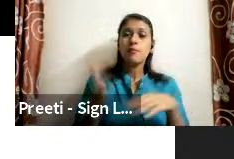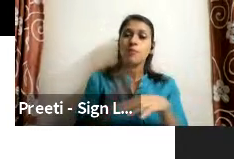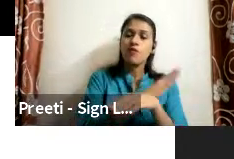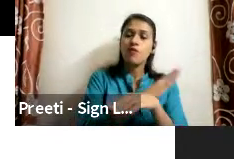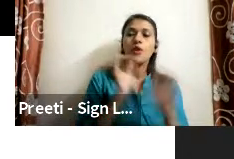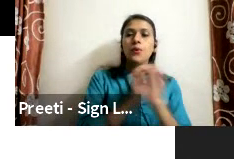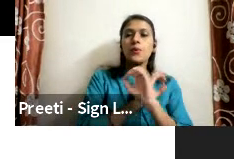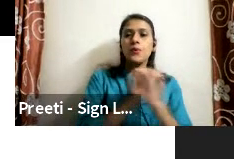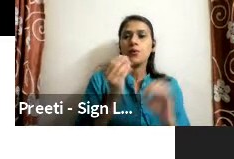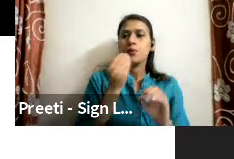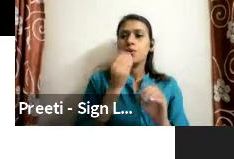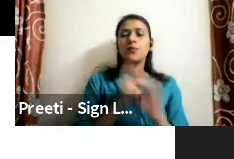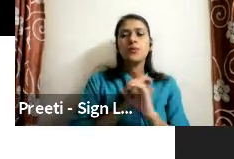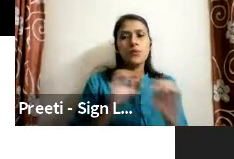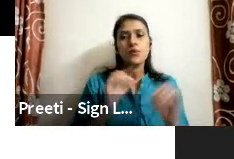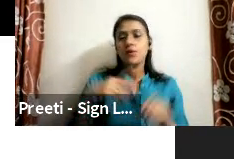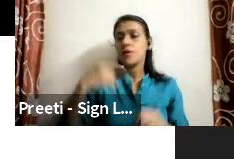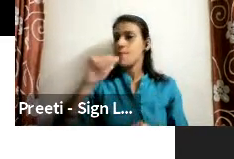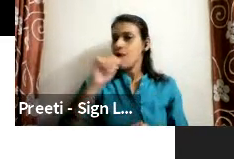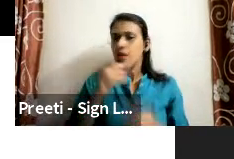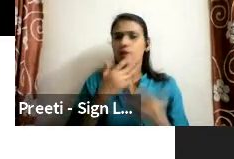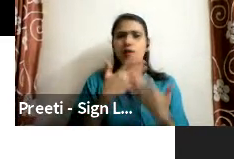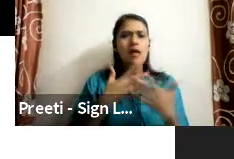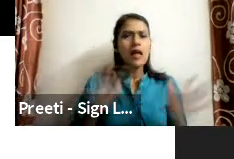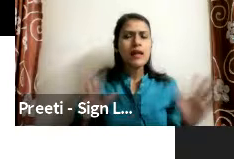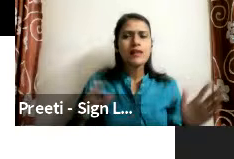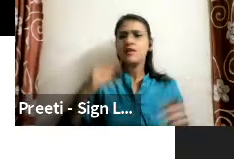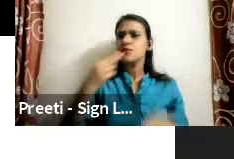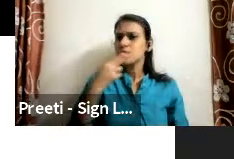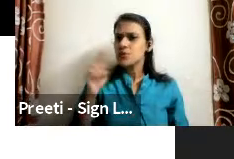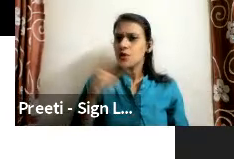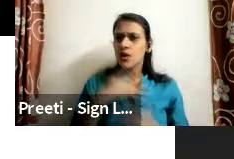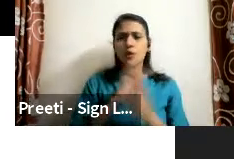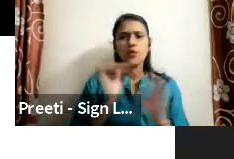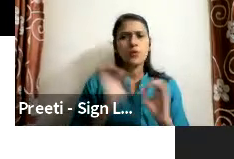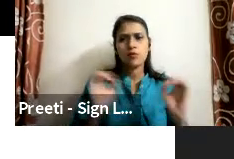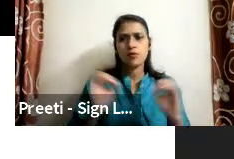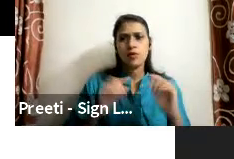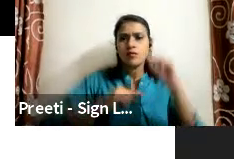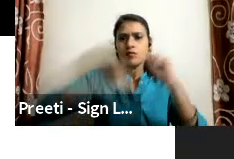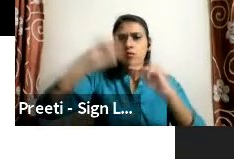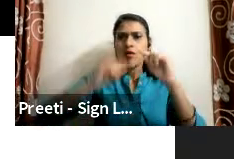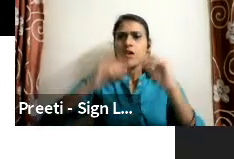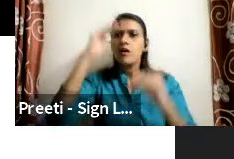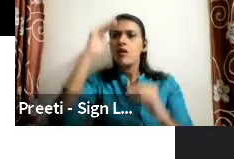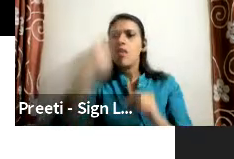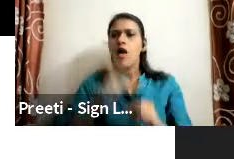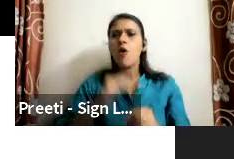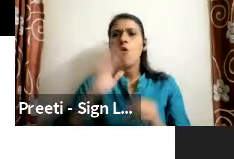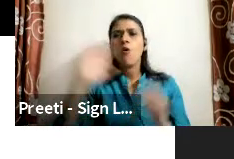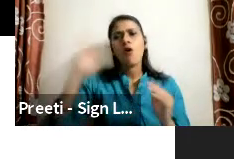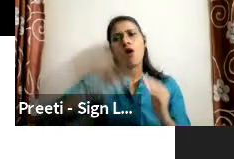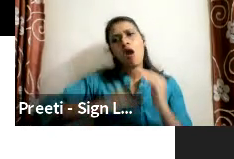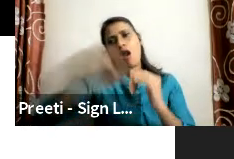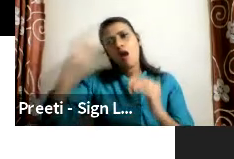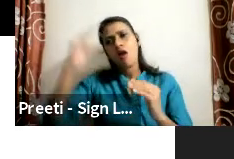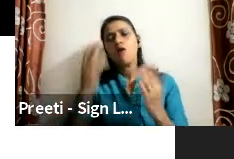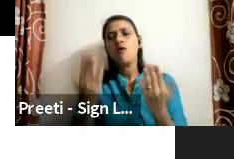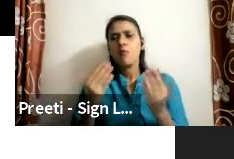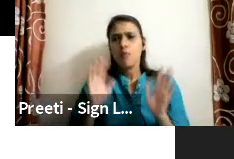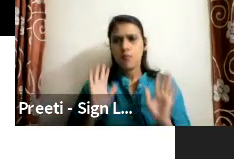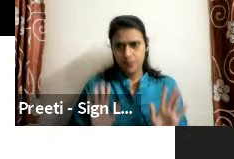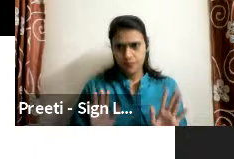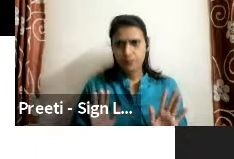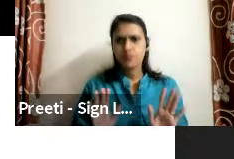any temperature over 100 degree Fahrenheit, 37.8 is considered higher. At this stage, if